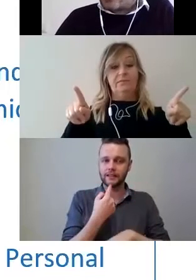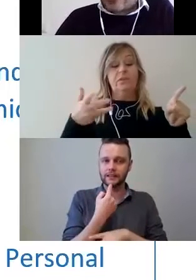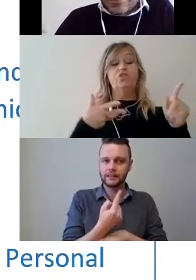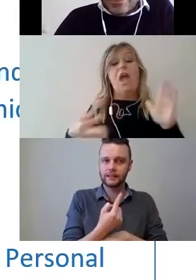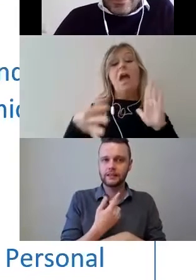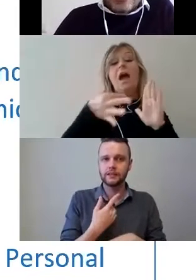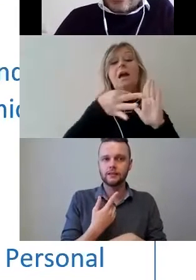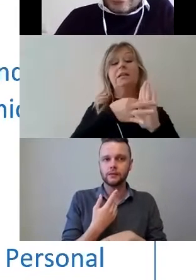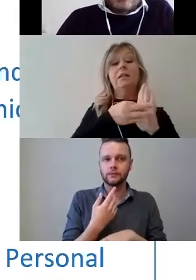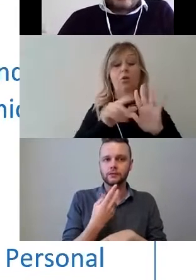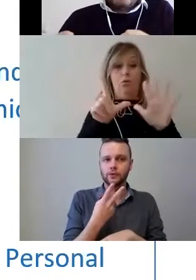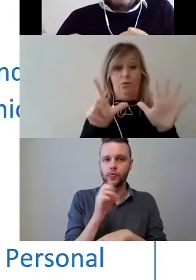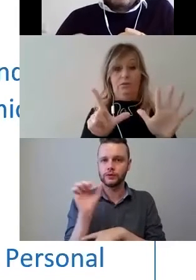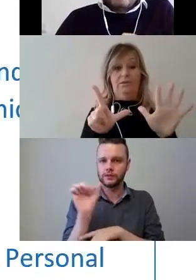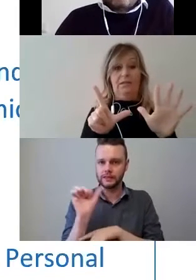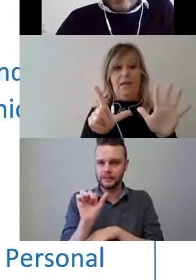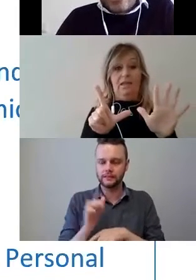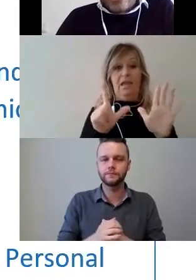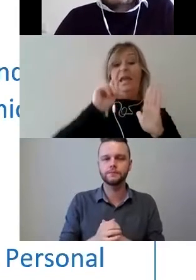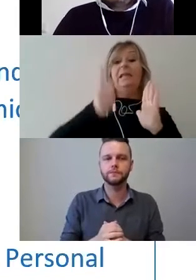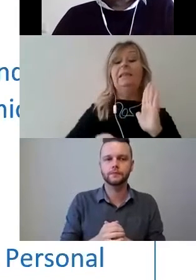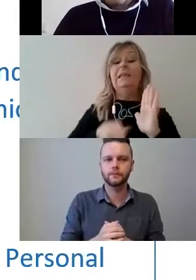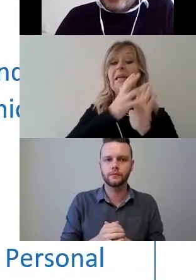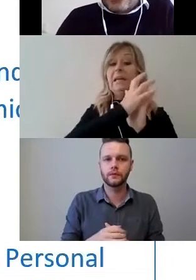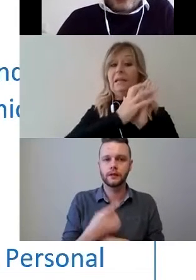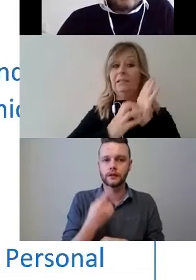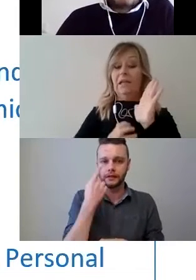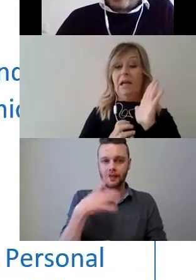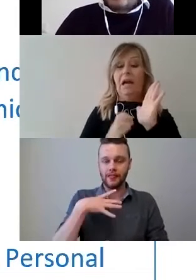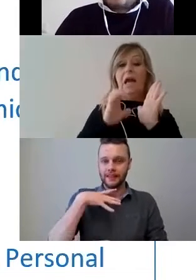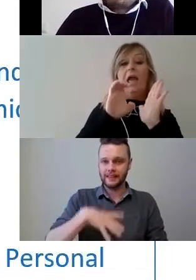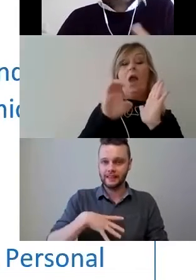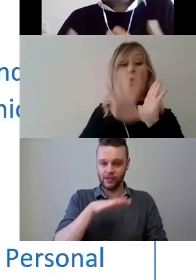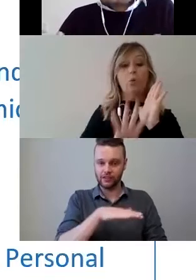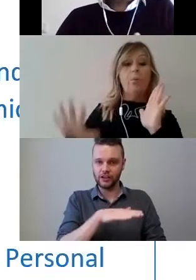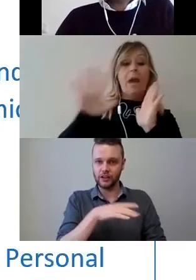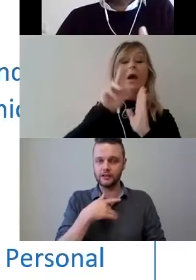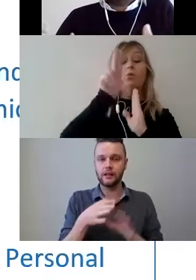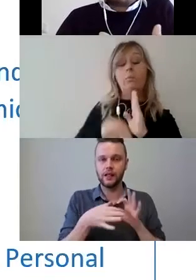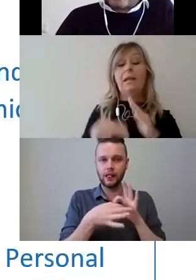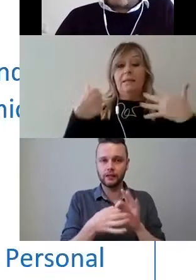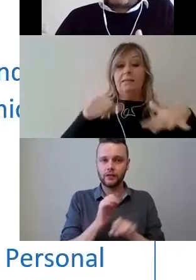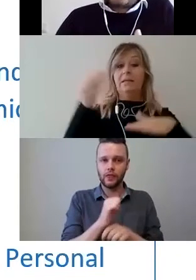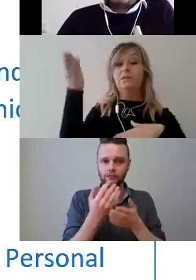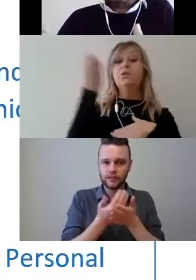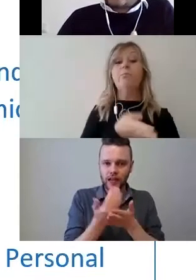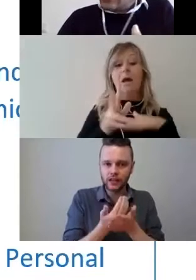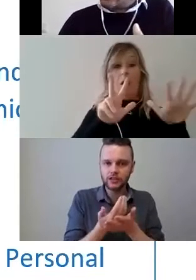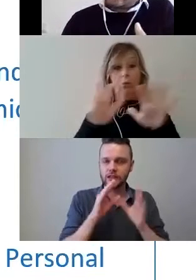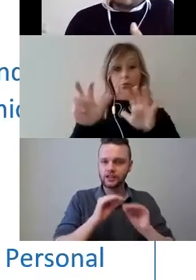from 2016 highlights the needs of the child with regard to